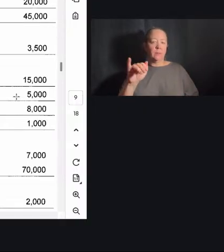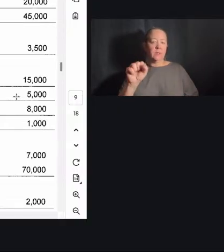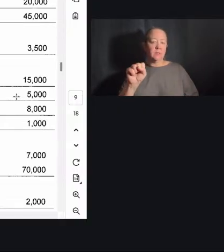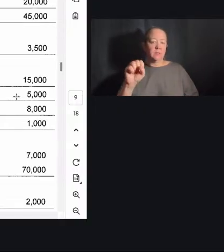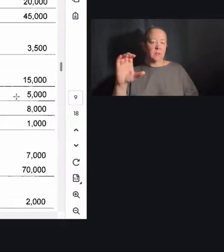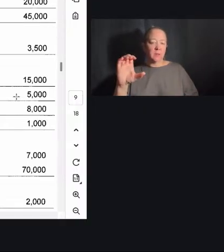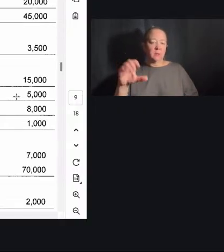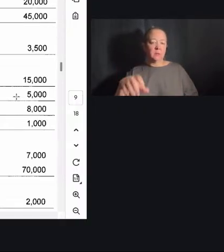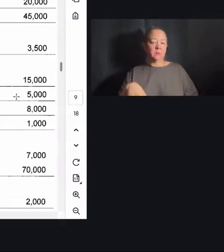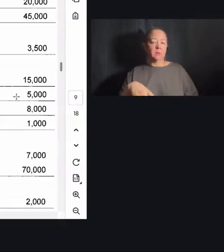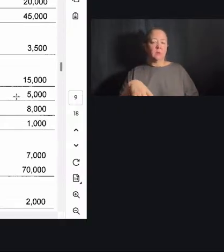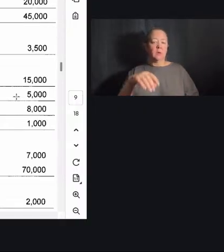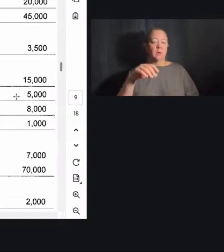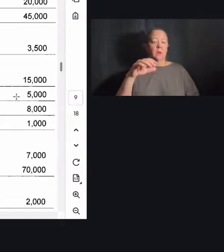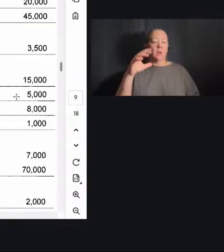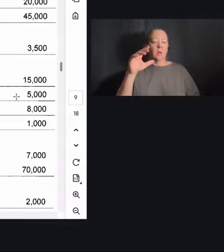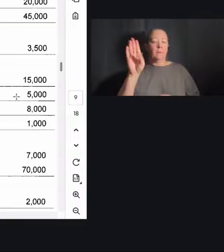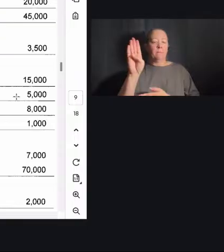fees.